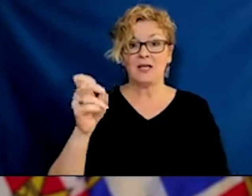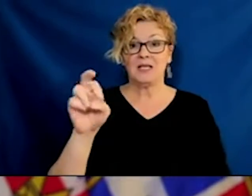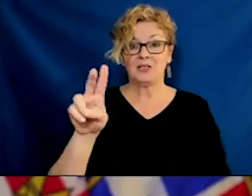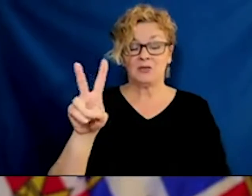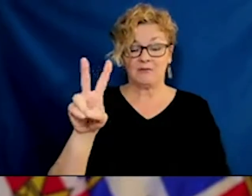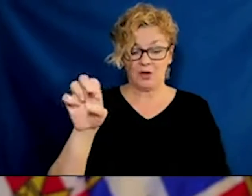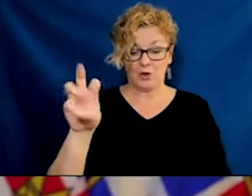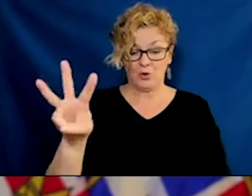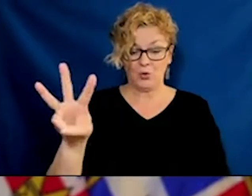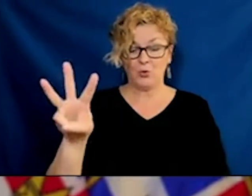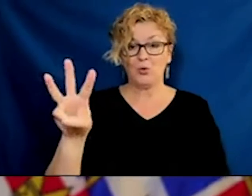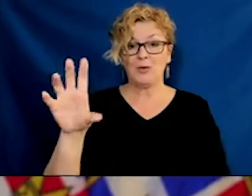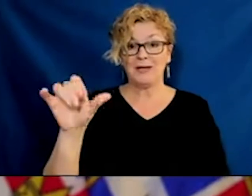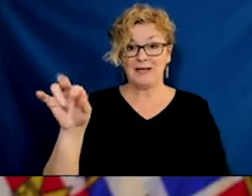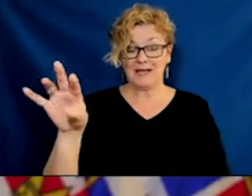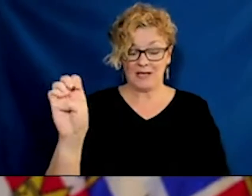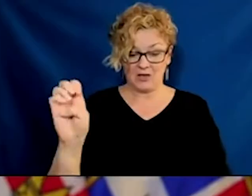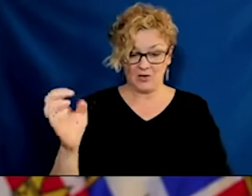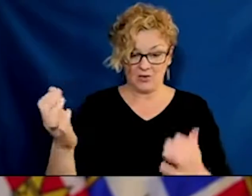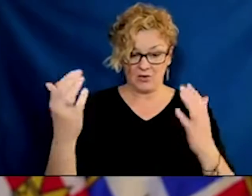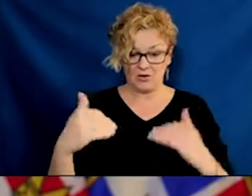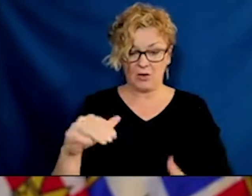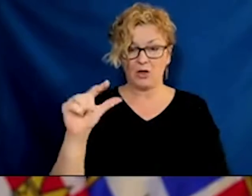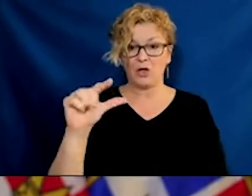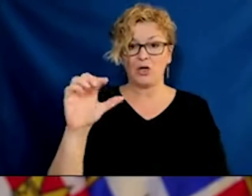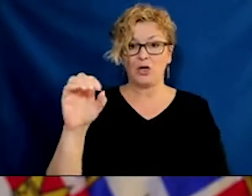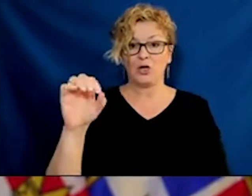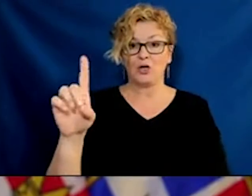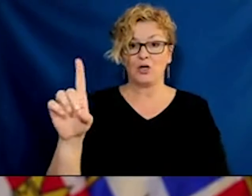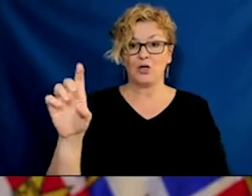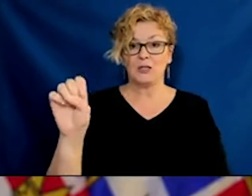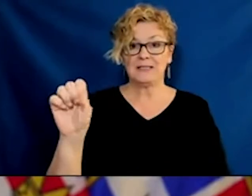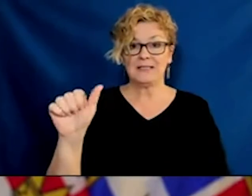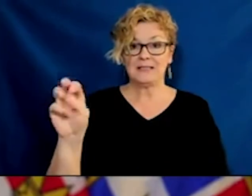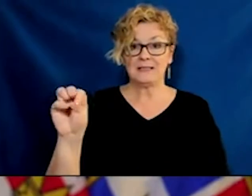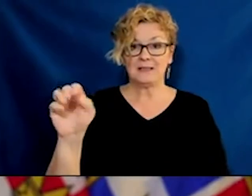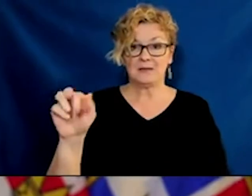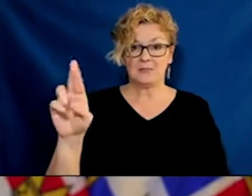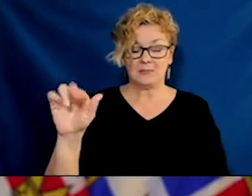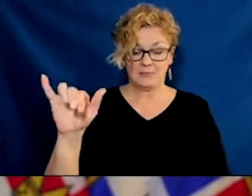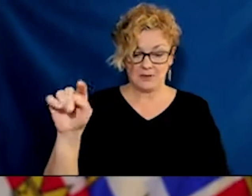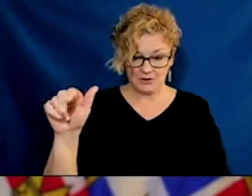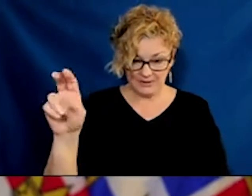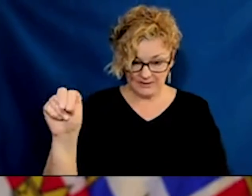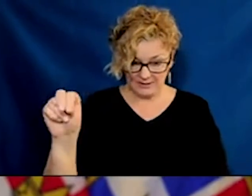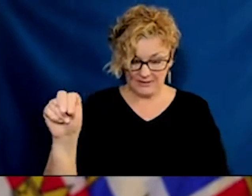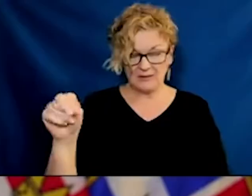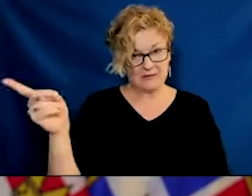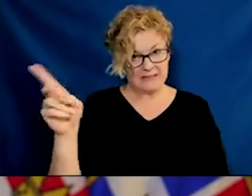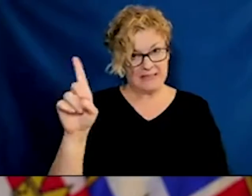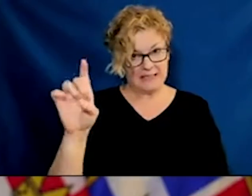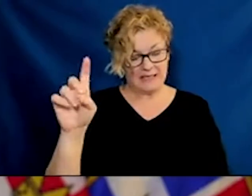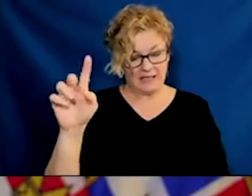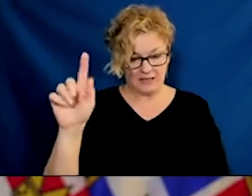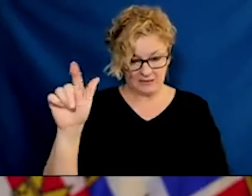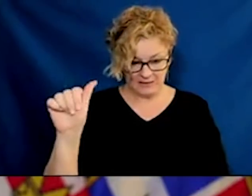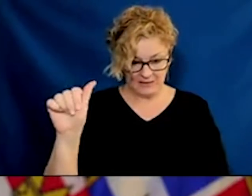the Harrison at Elam Village, Waterford Retirement Residence, Williams Lake Seniors Village, and